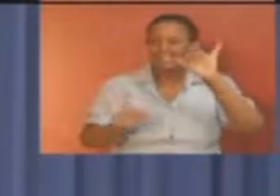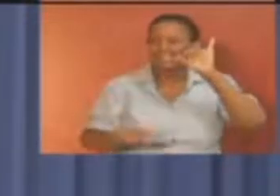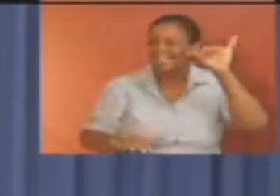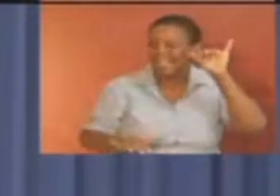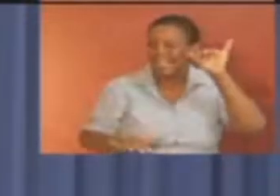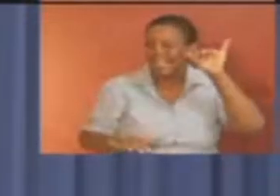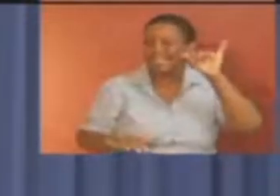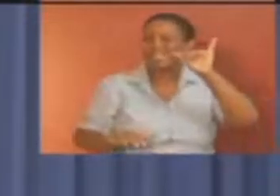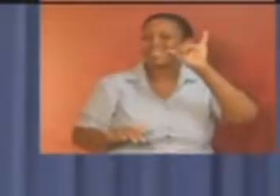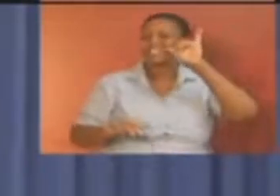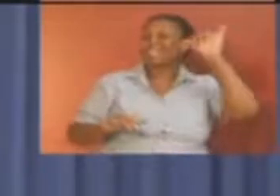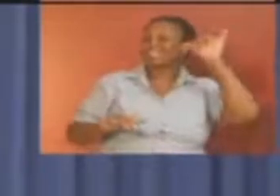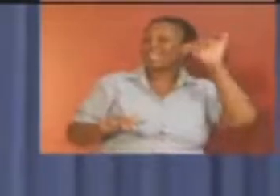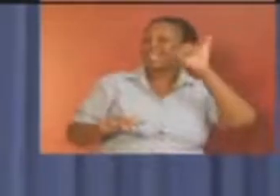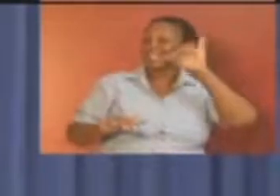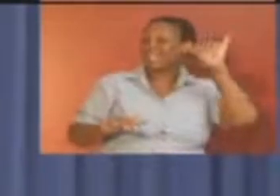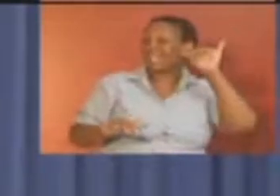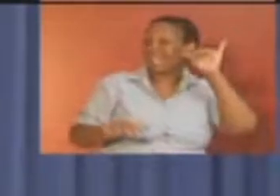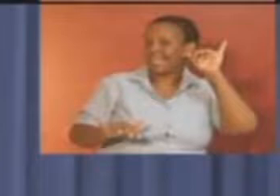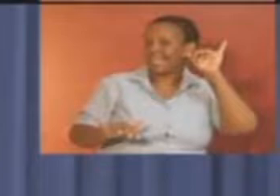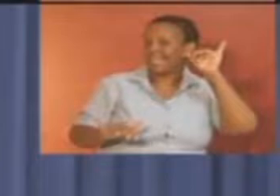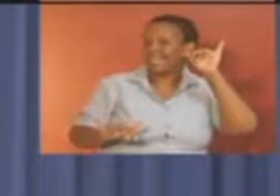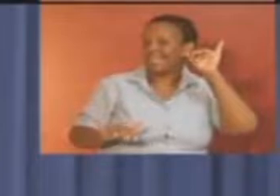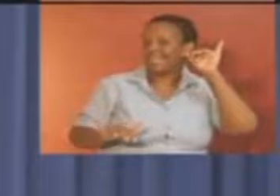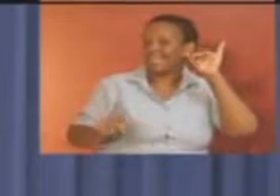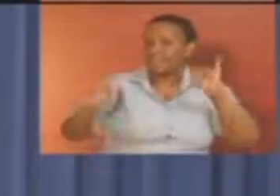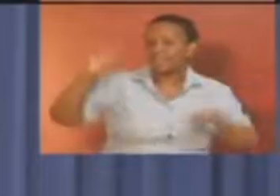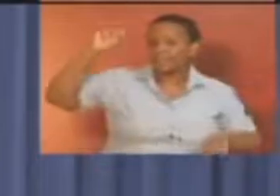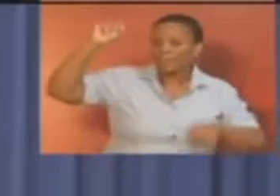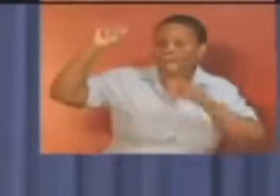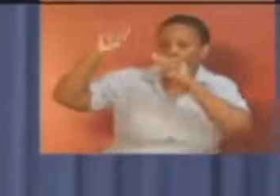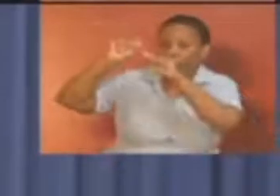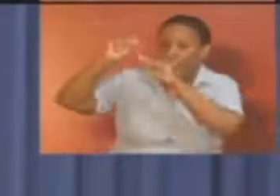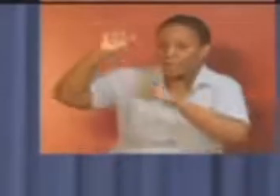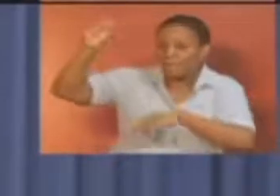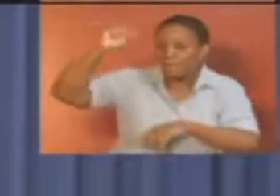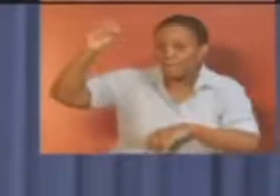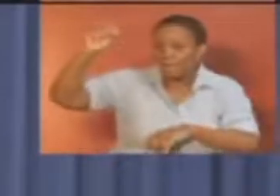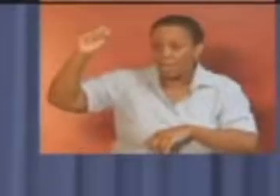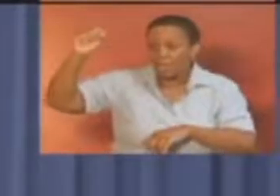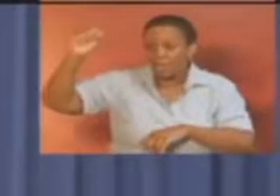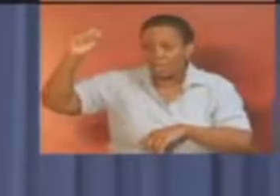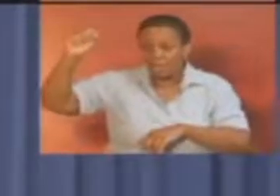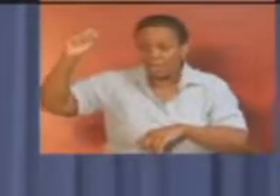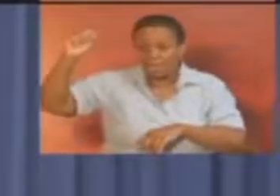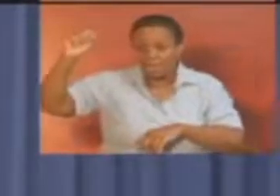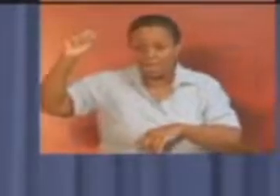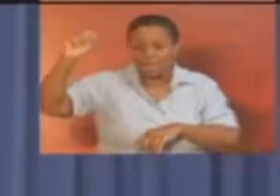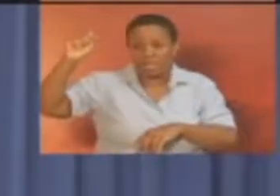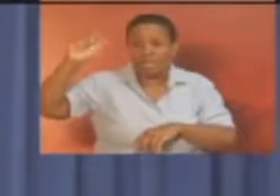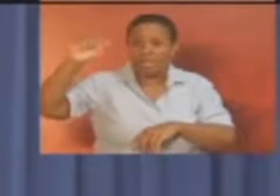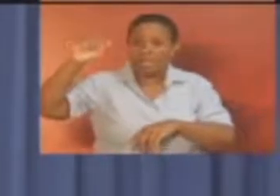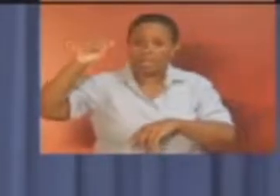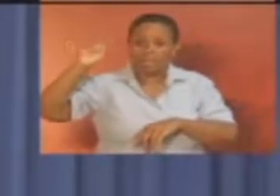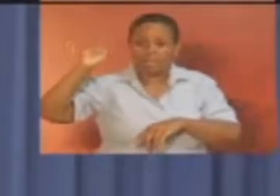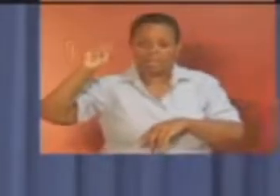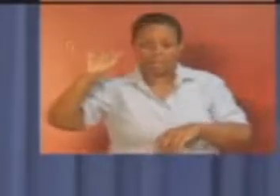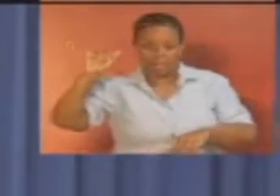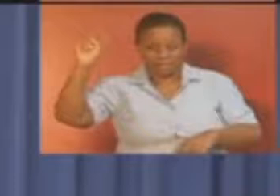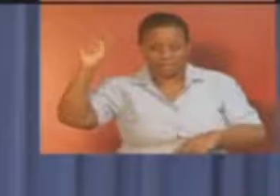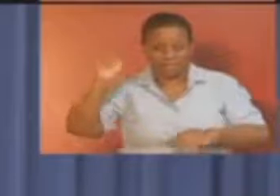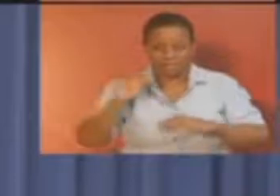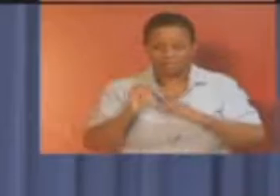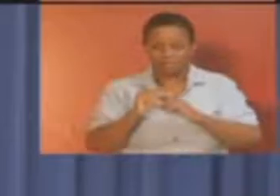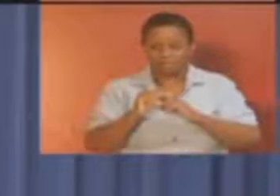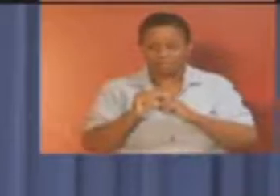bad, and indifferent, yesterday in Tobago, a mall owner communicated with me in amazement that